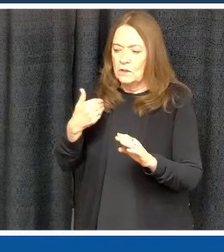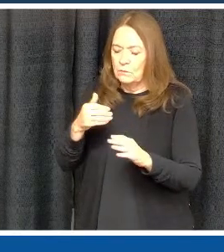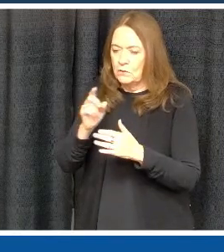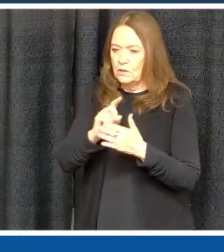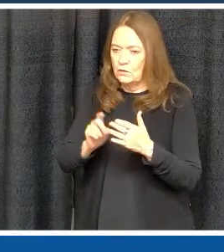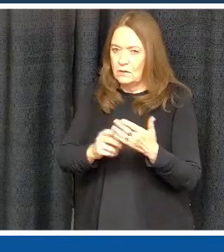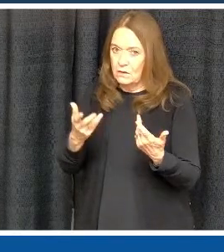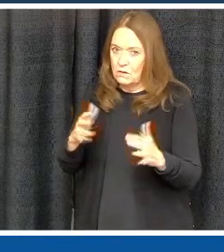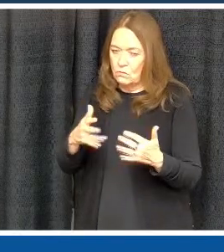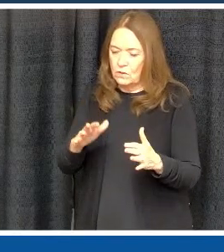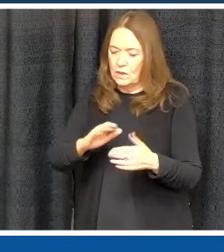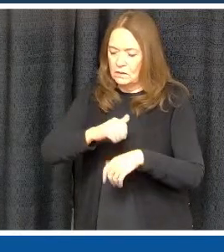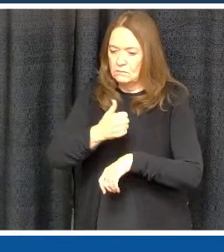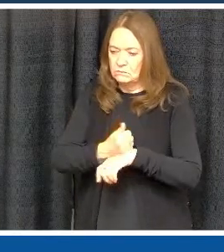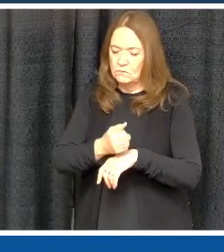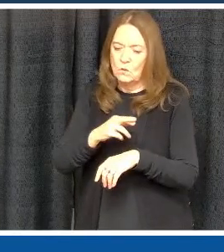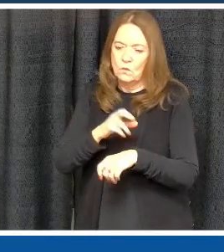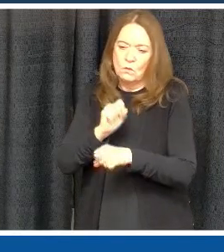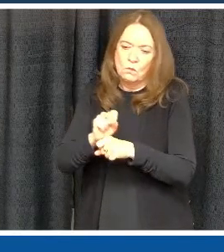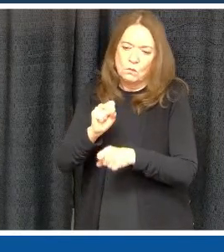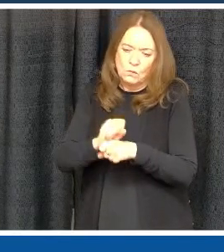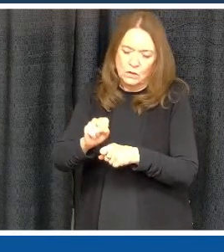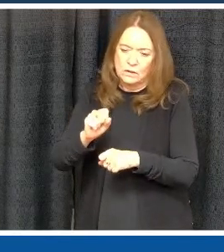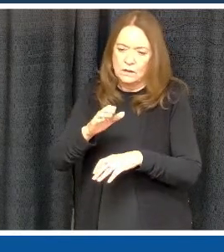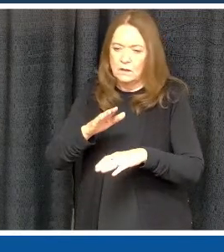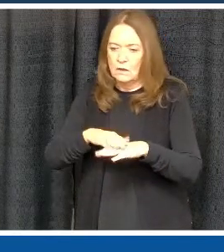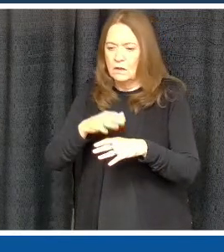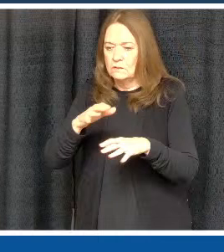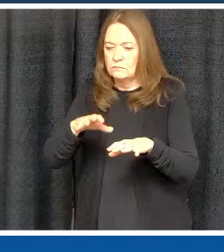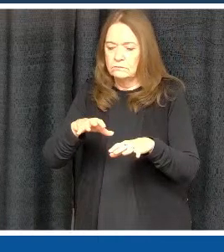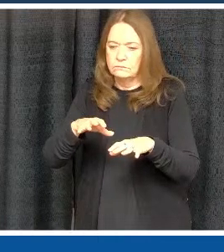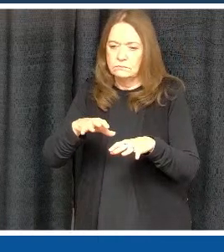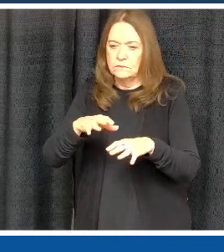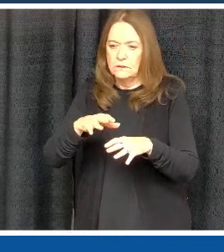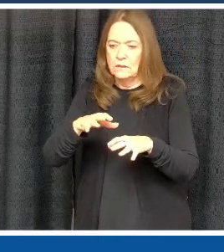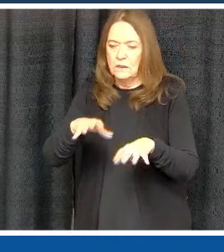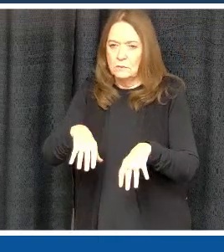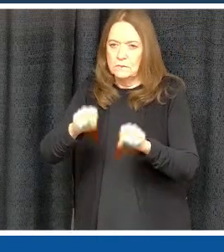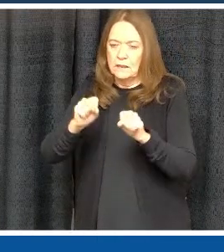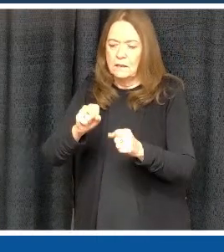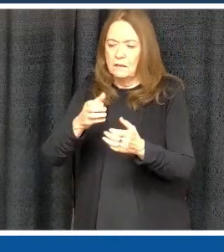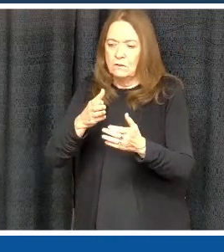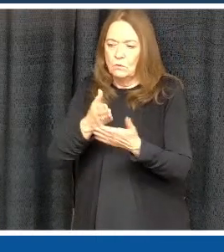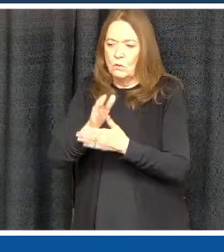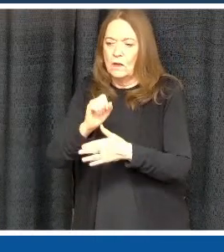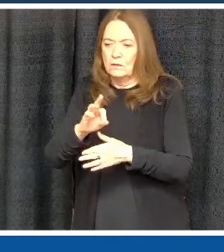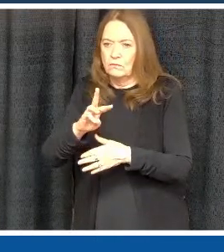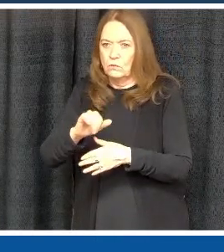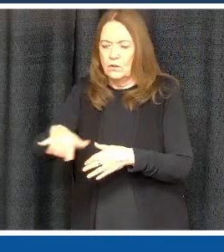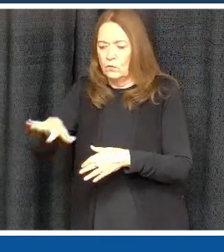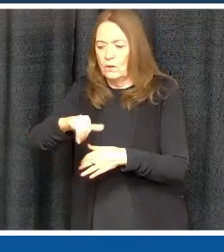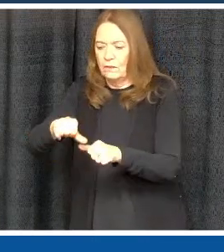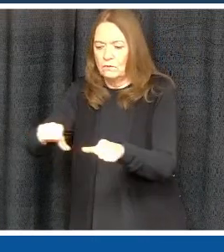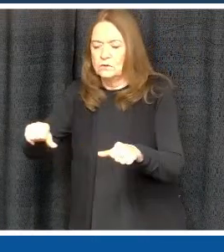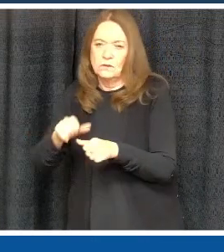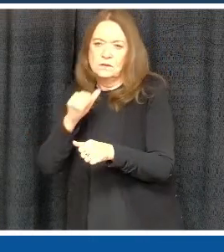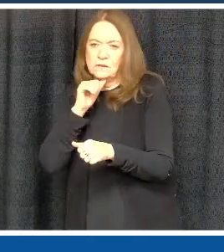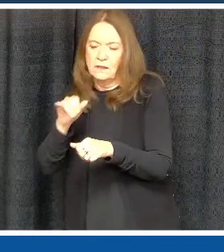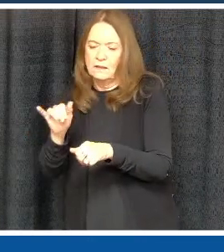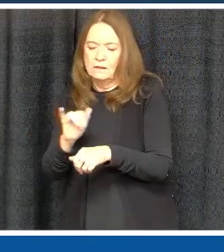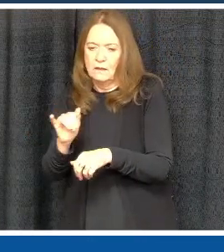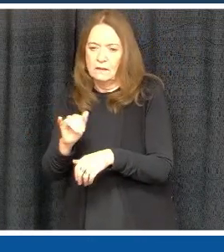designs already in place or have been working on obtaining right-of-way throughout those areas, I mean, it's not as